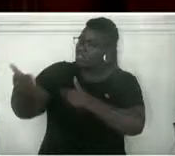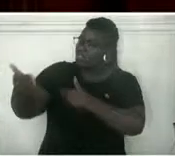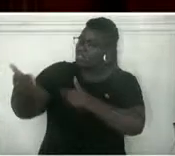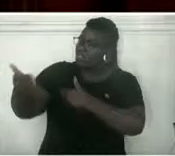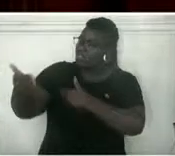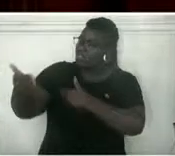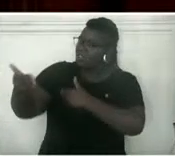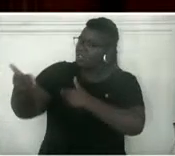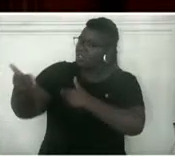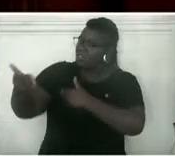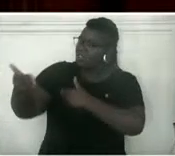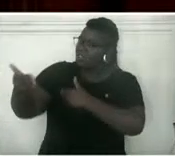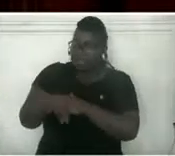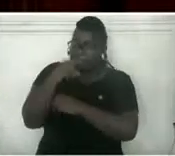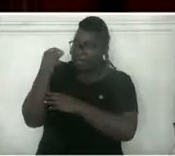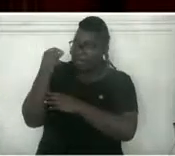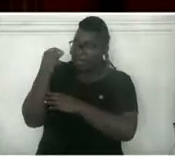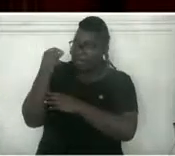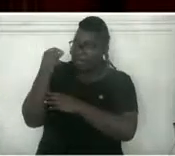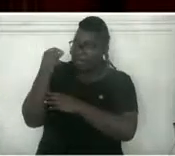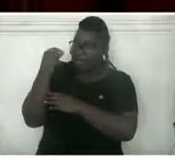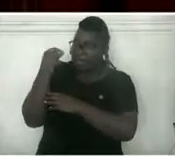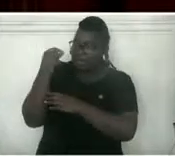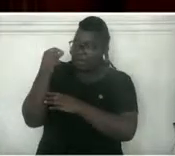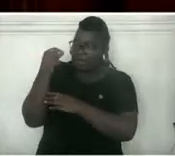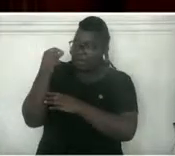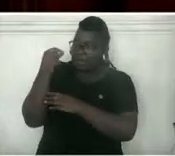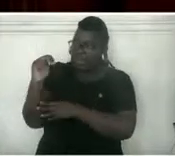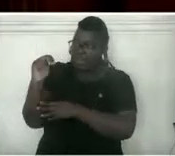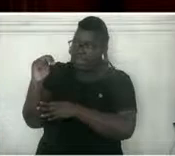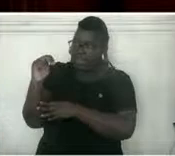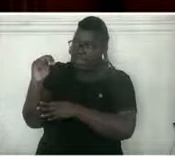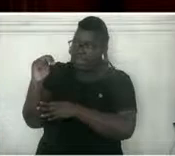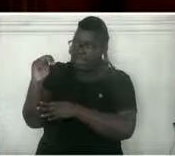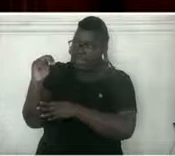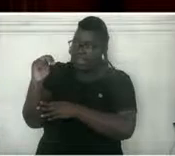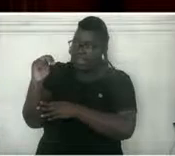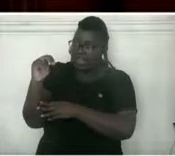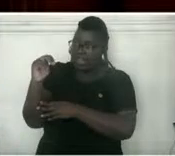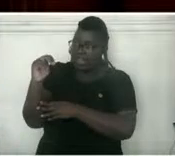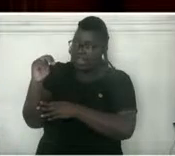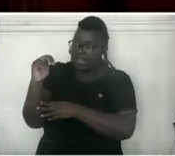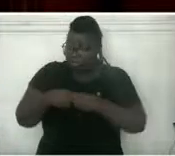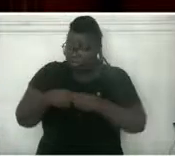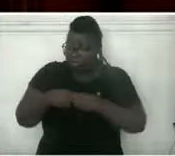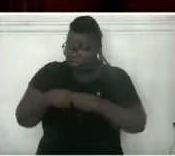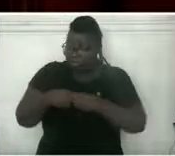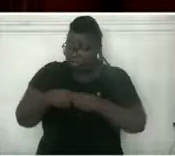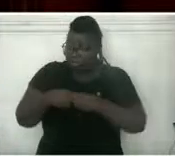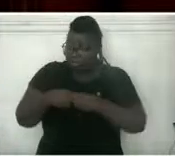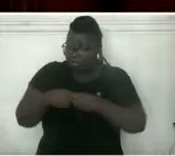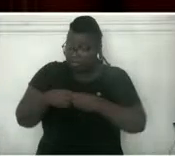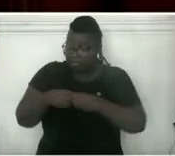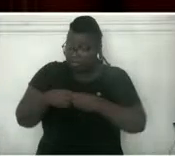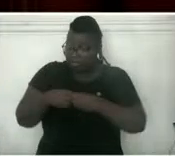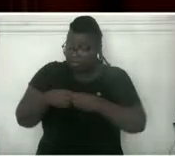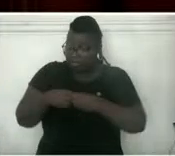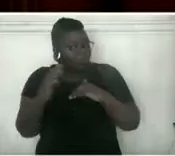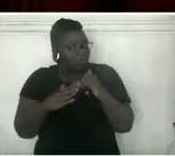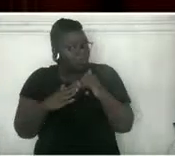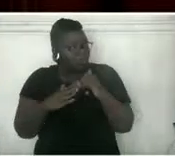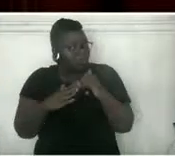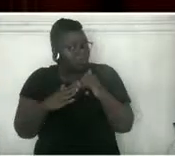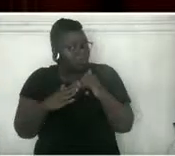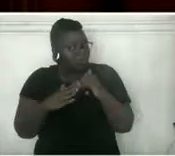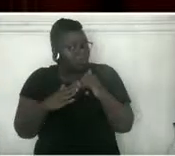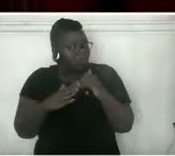eduze nayo iDube Trade Port and development esiqaliwe ukwakhiwa. Ngokunjalo